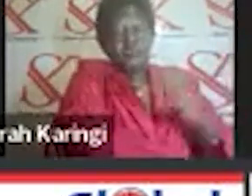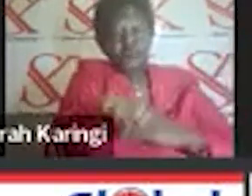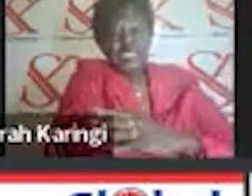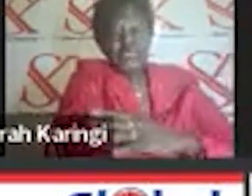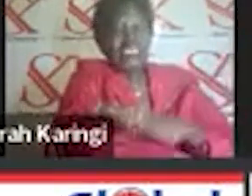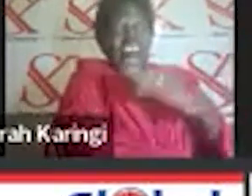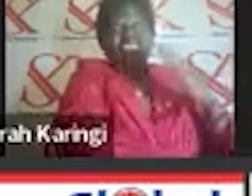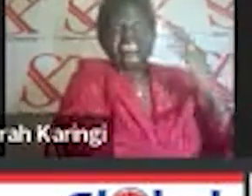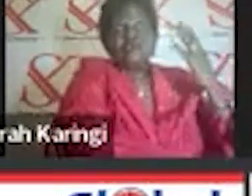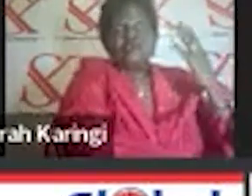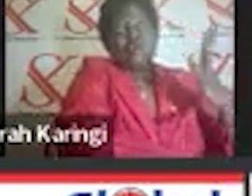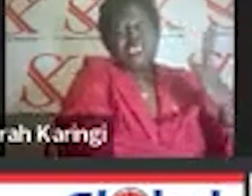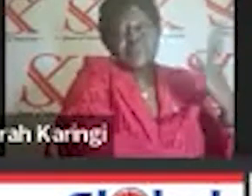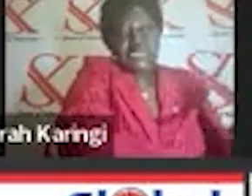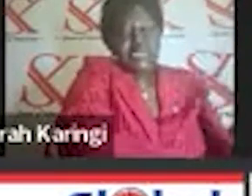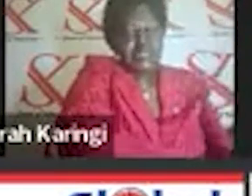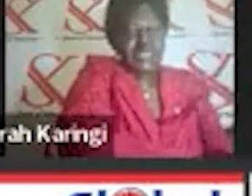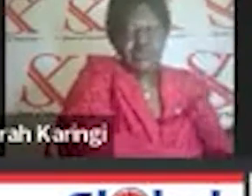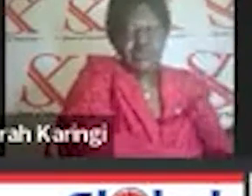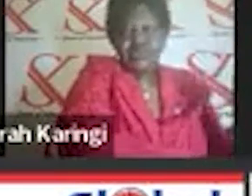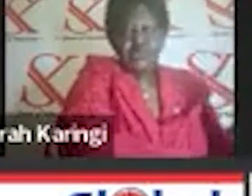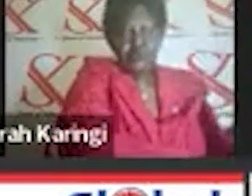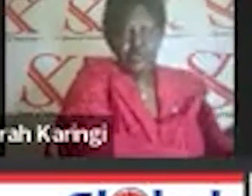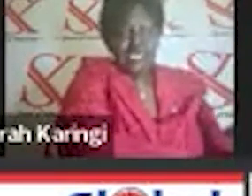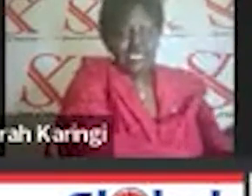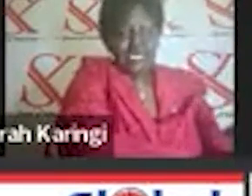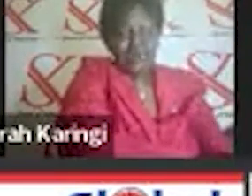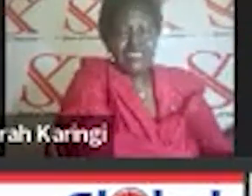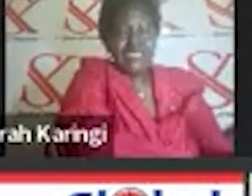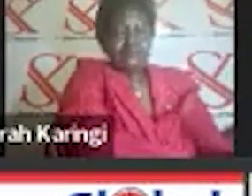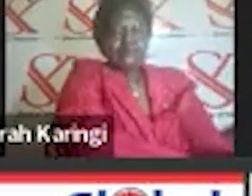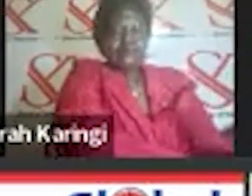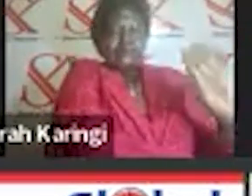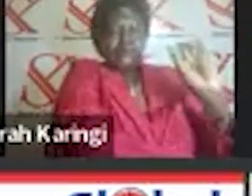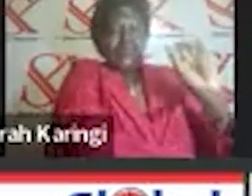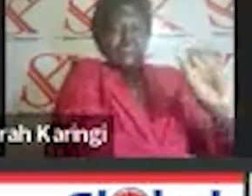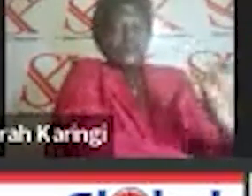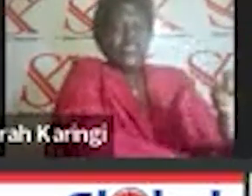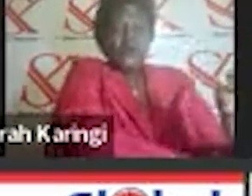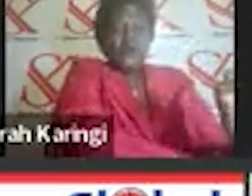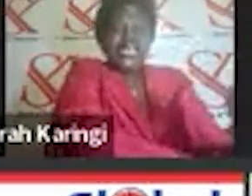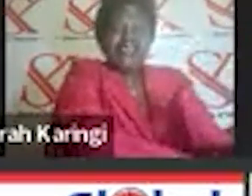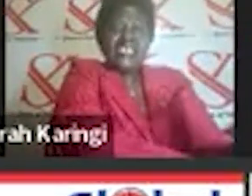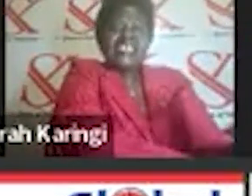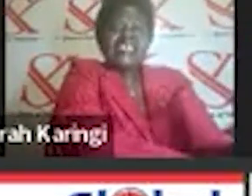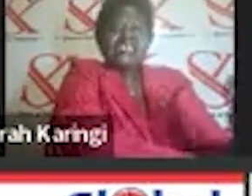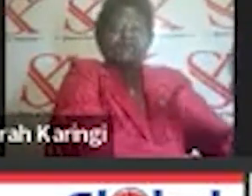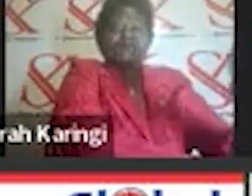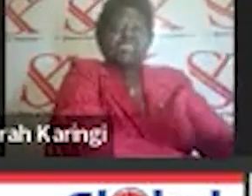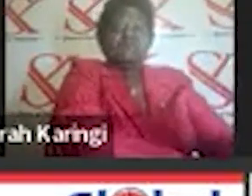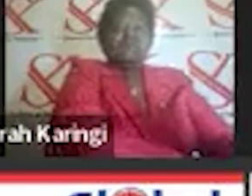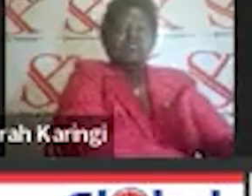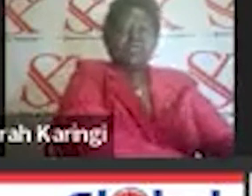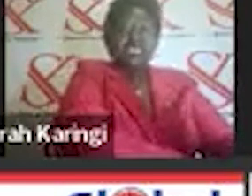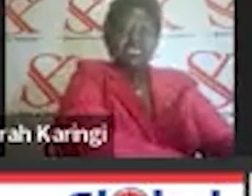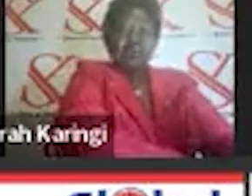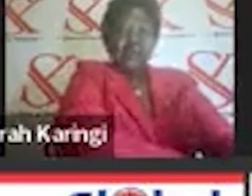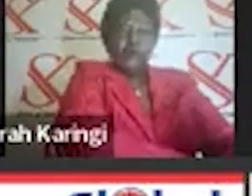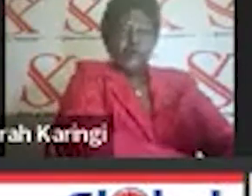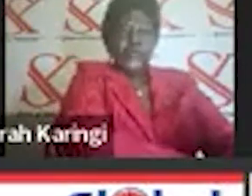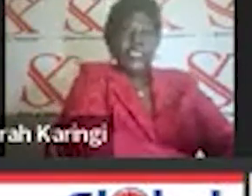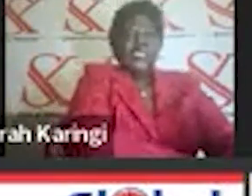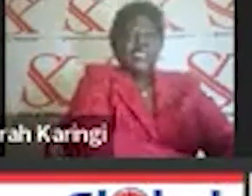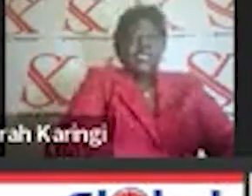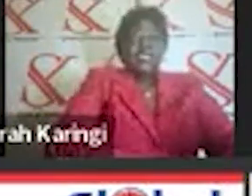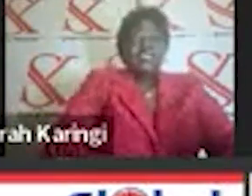in the wrong place, not unless if you want one specific person maybe to act as a mentor. So now what I have done is now to describe networking in my